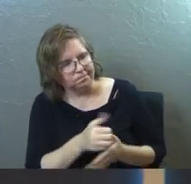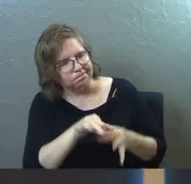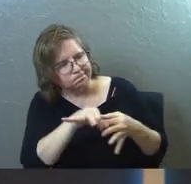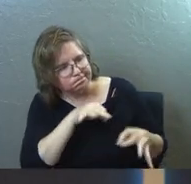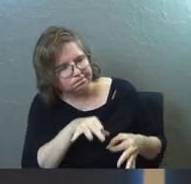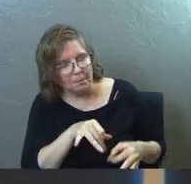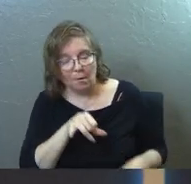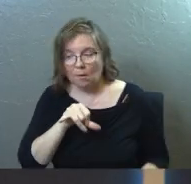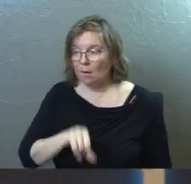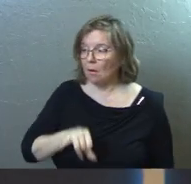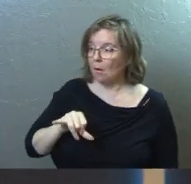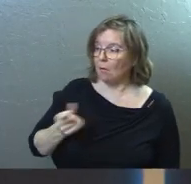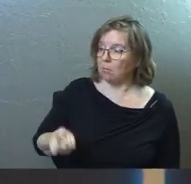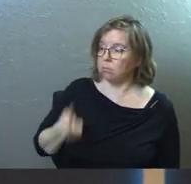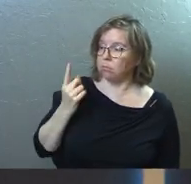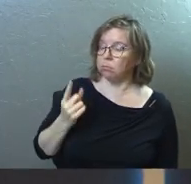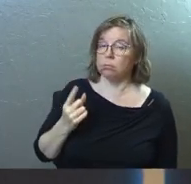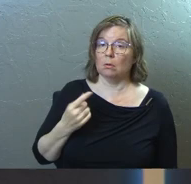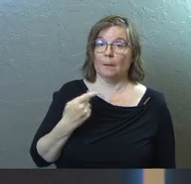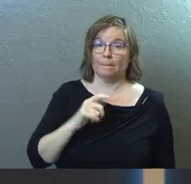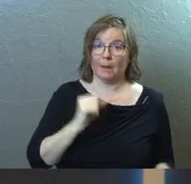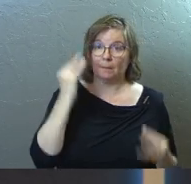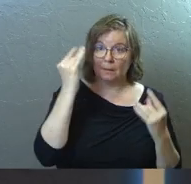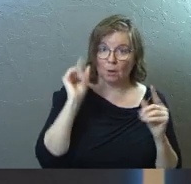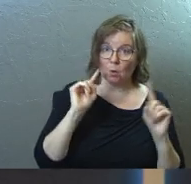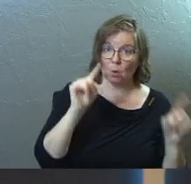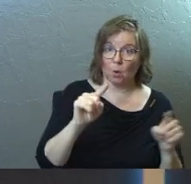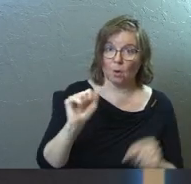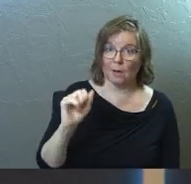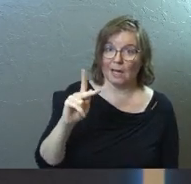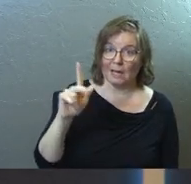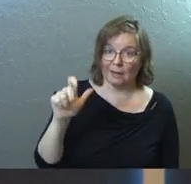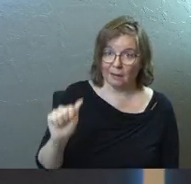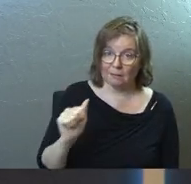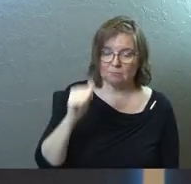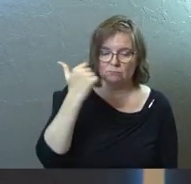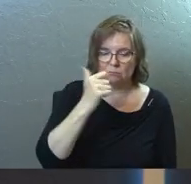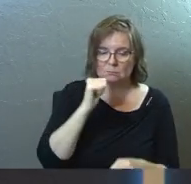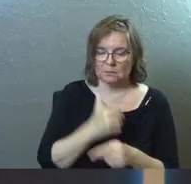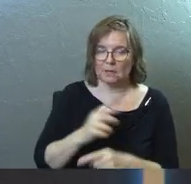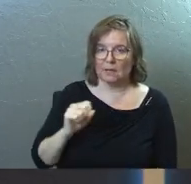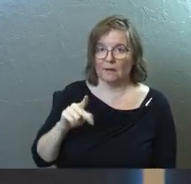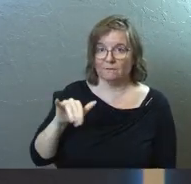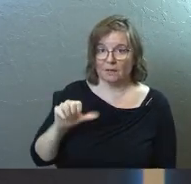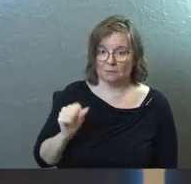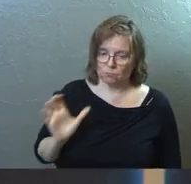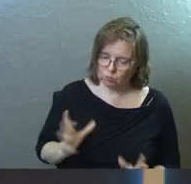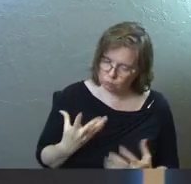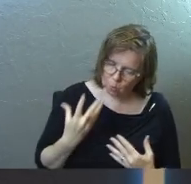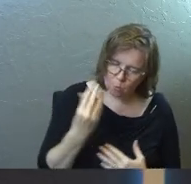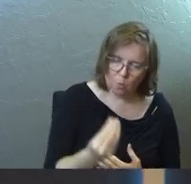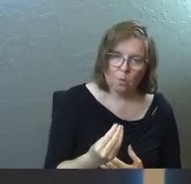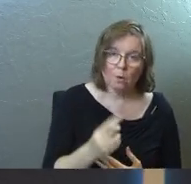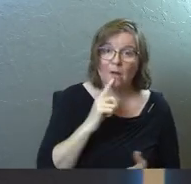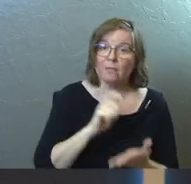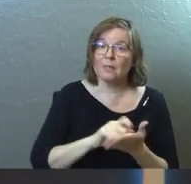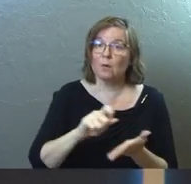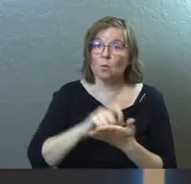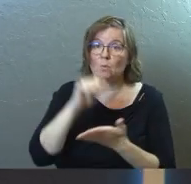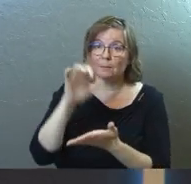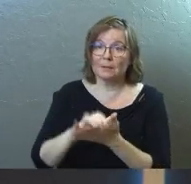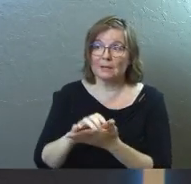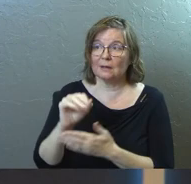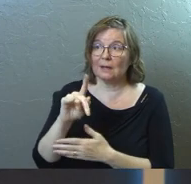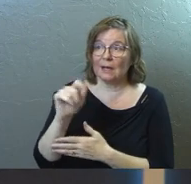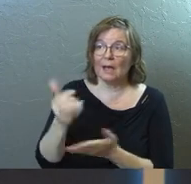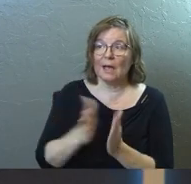what happens in the next two verses. It says, Apollos had been thinking about going to Achaia, and the brothers and sisters in Ephesus encouraged him to go. They wrote to the believers